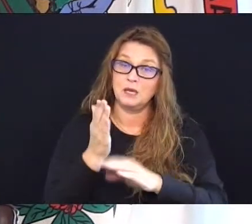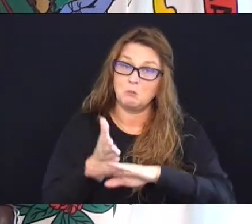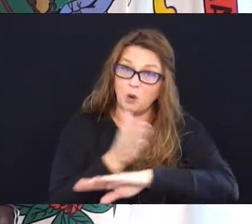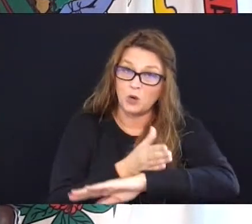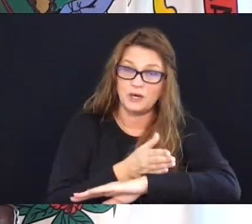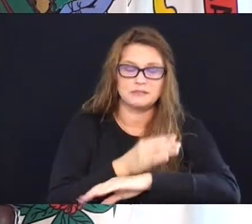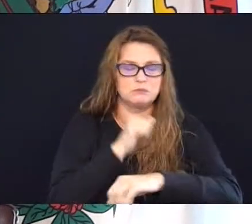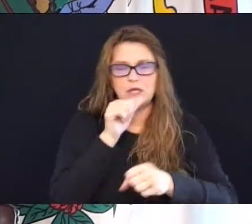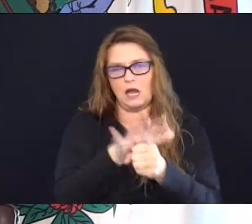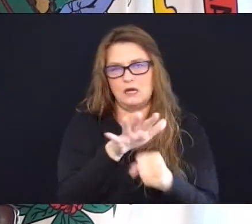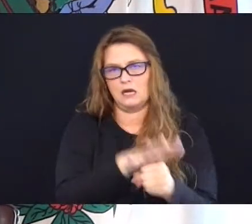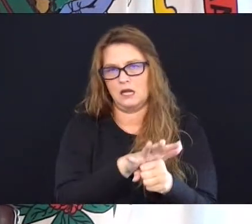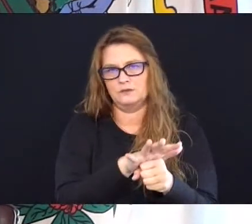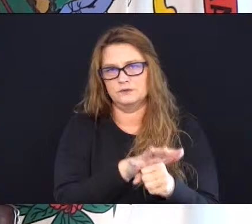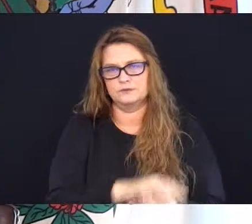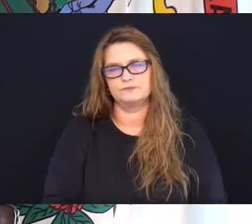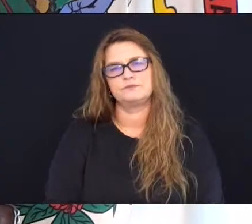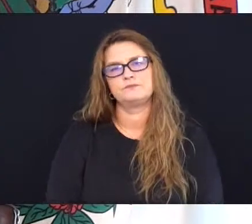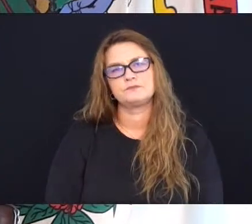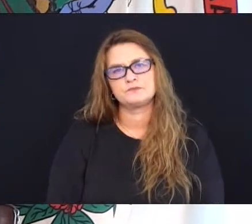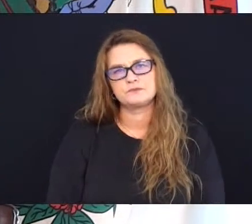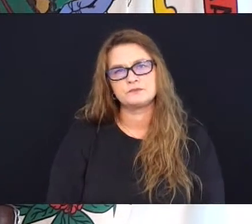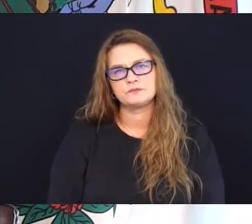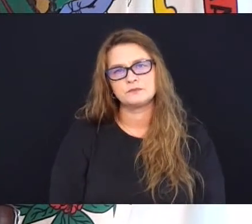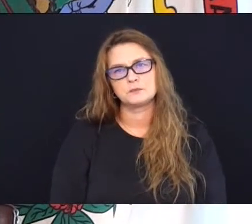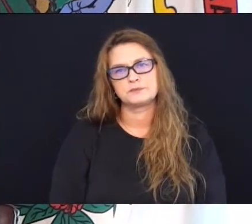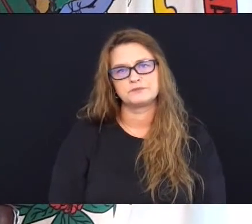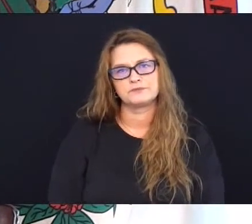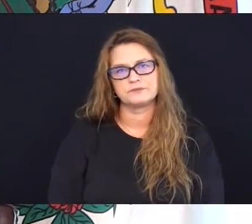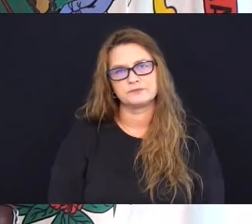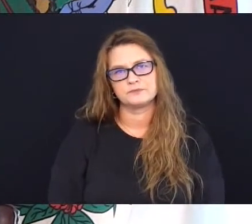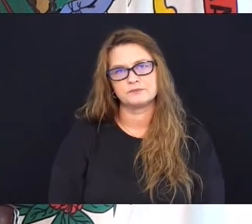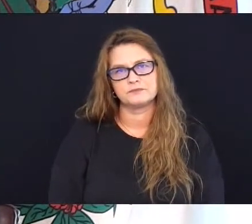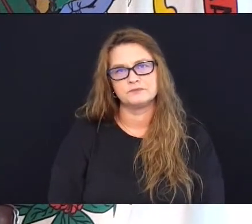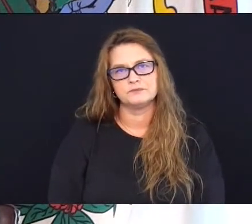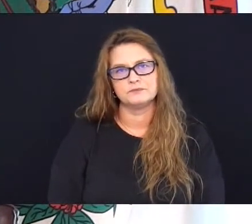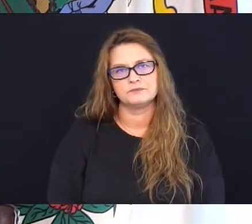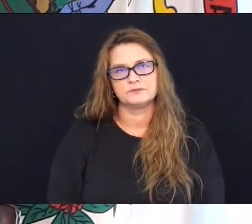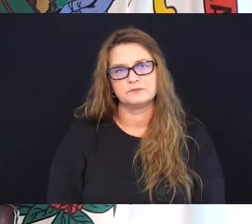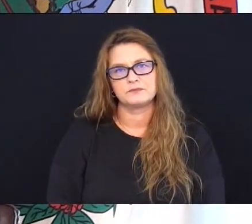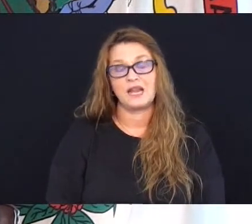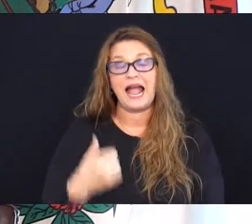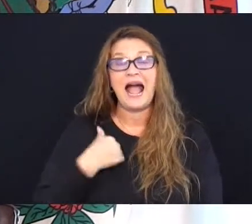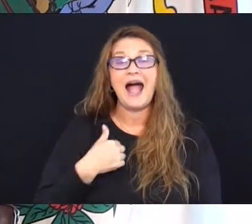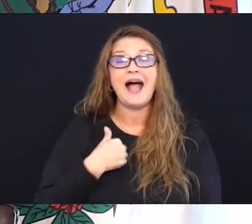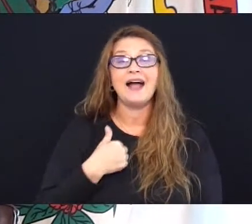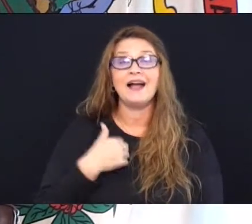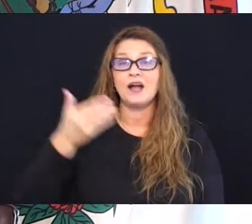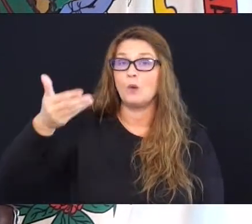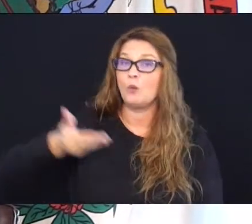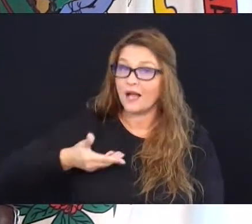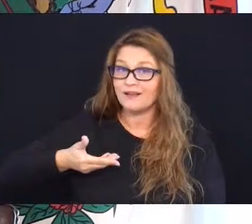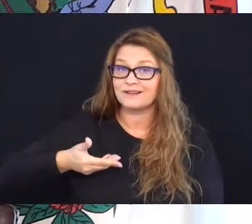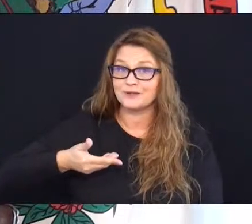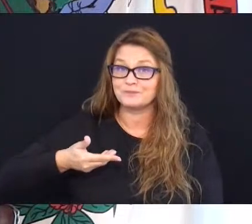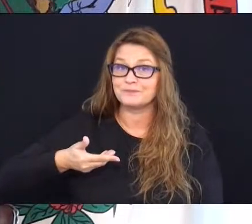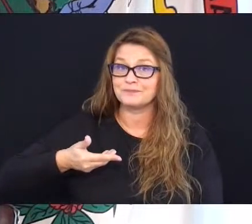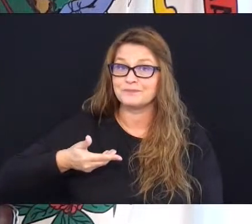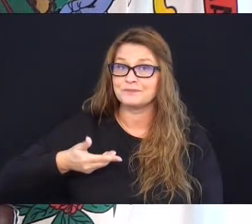from the standpoint of review, real quick, I stand in the wings. I welcome in every